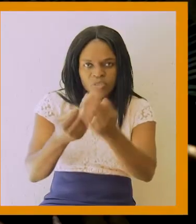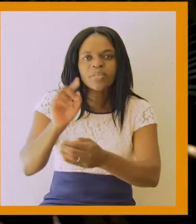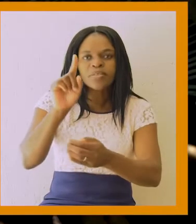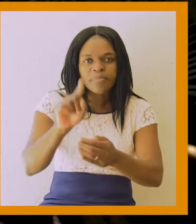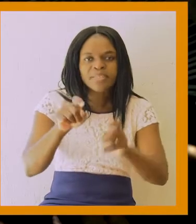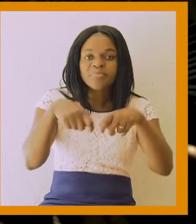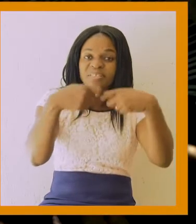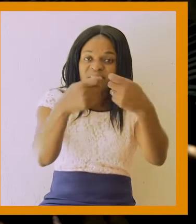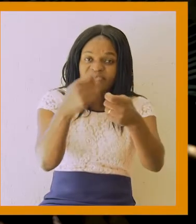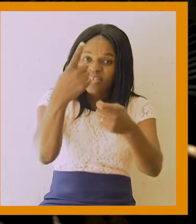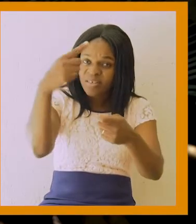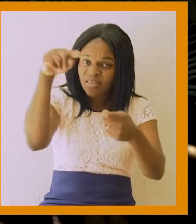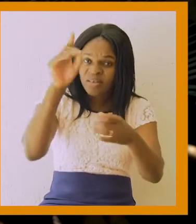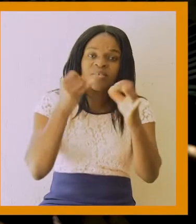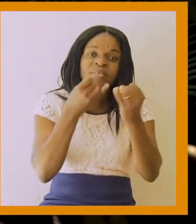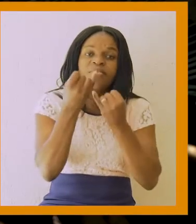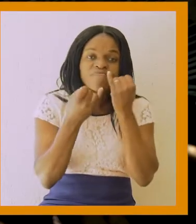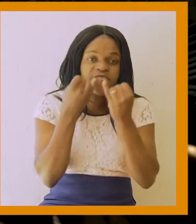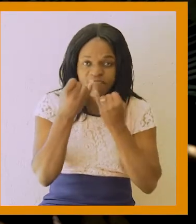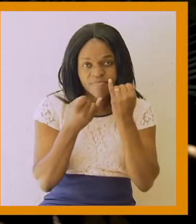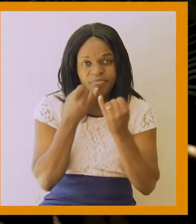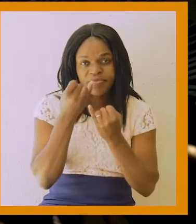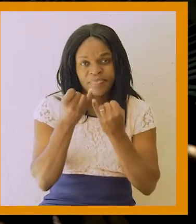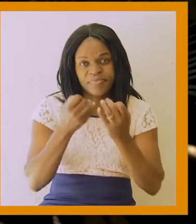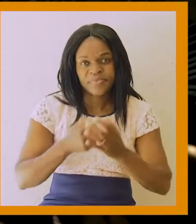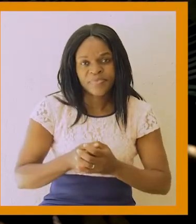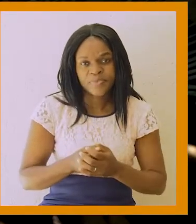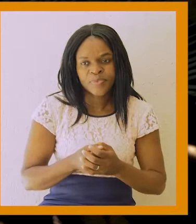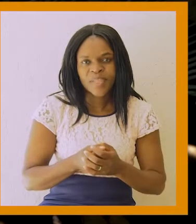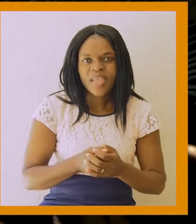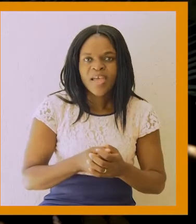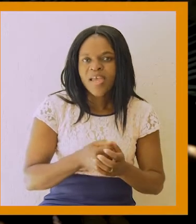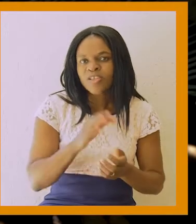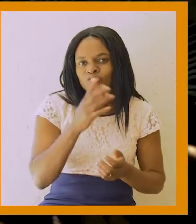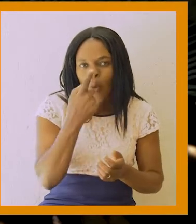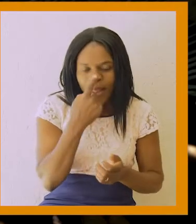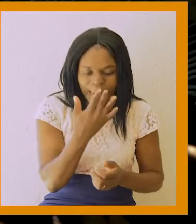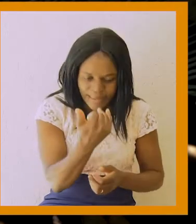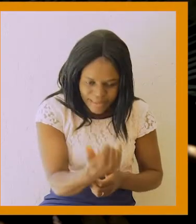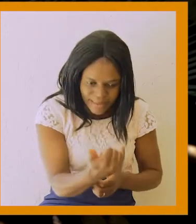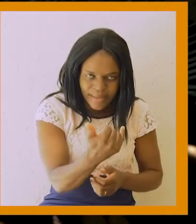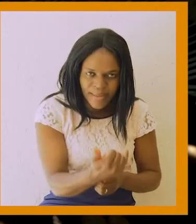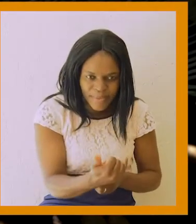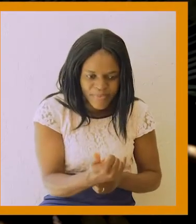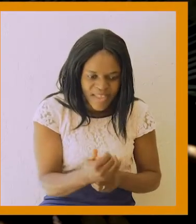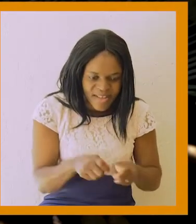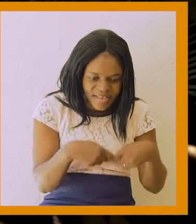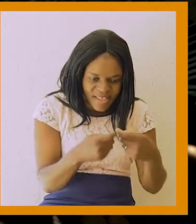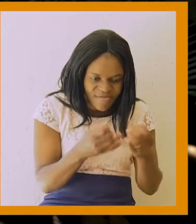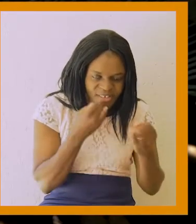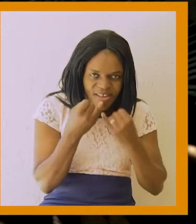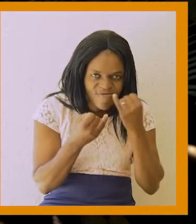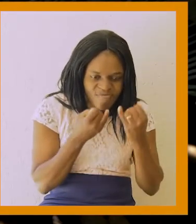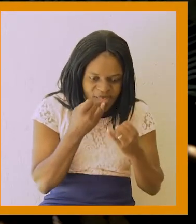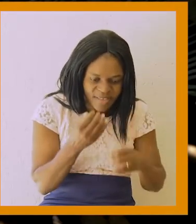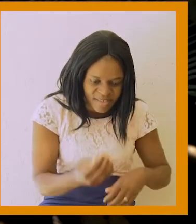The children should be given the information, like I said before, if they are given the information from a tender age,